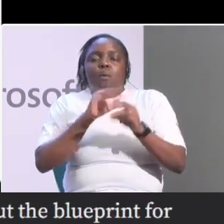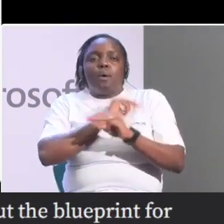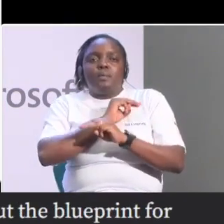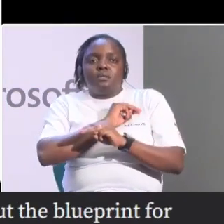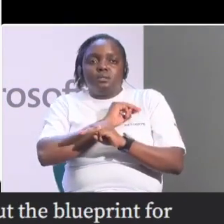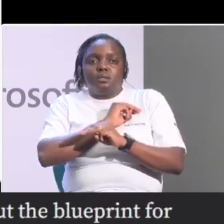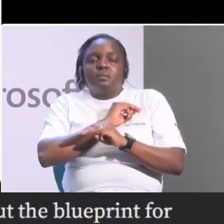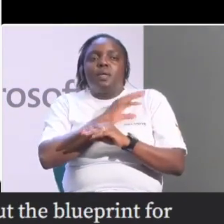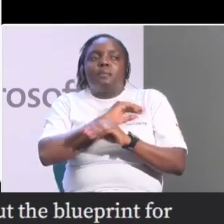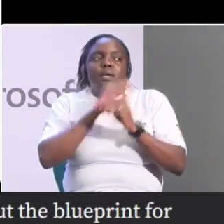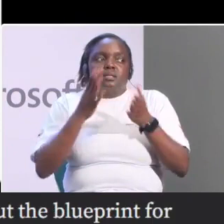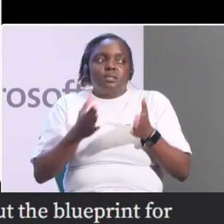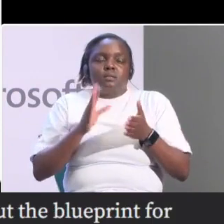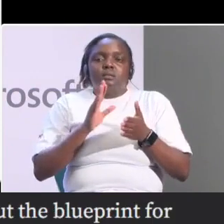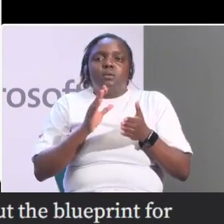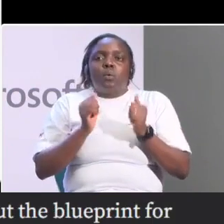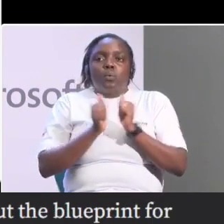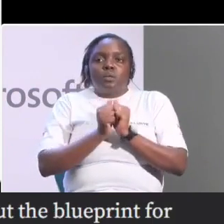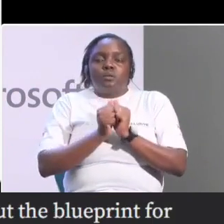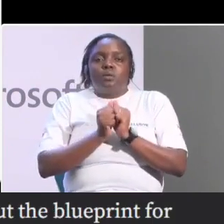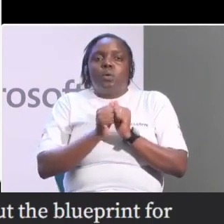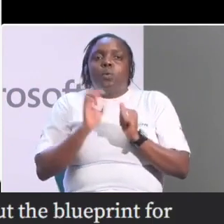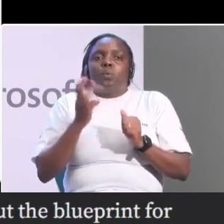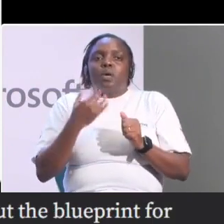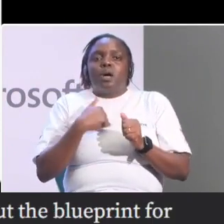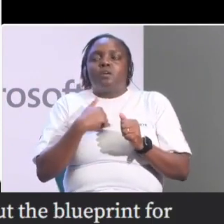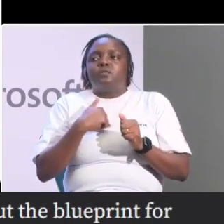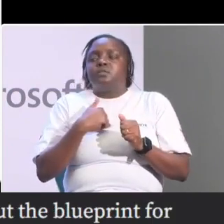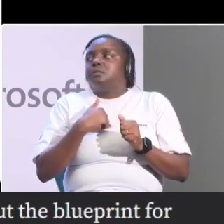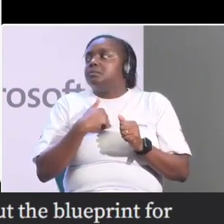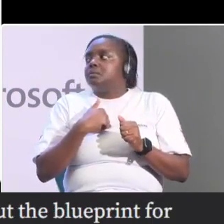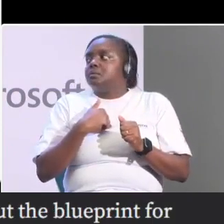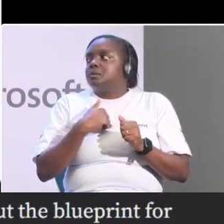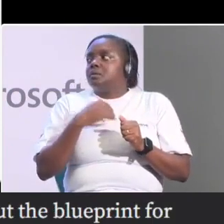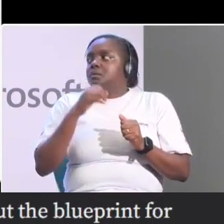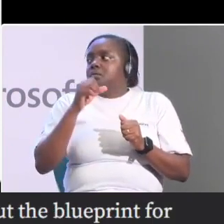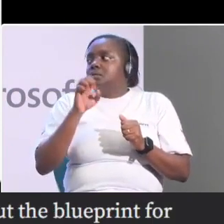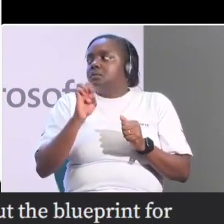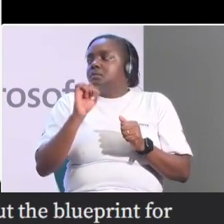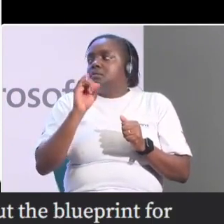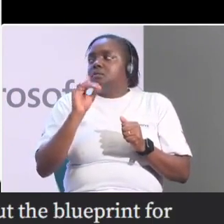and mentors with. So we've got some phone calls and sessions set up